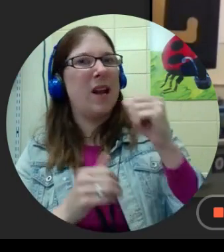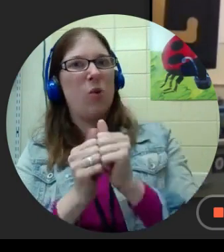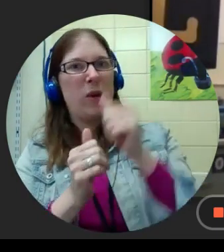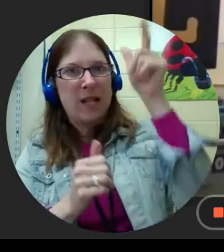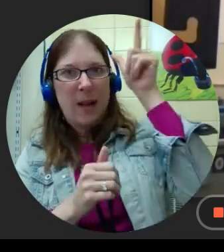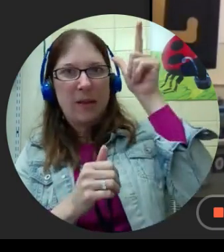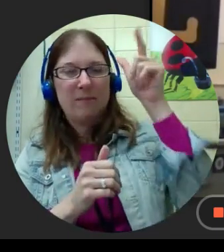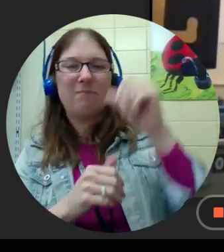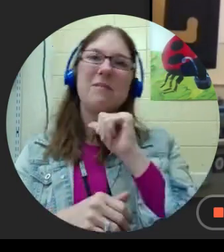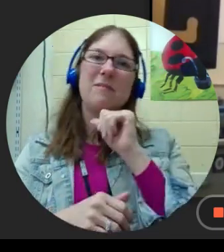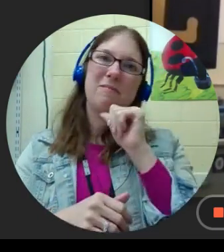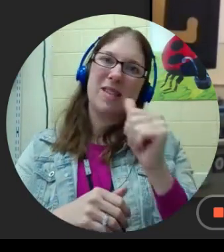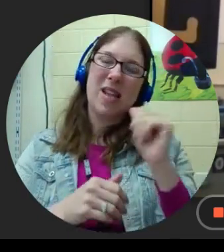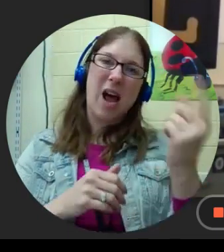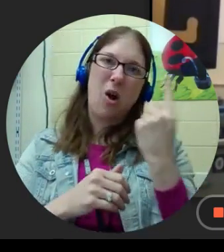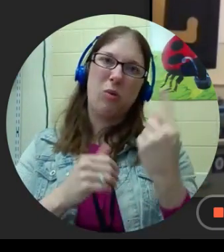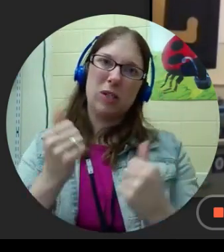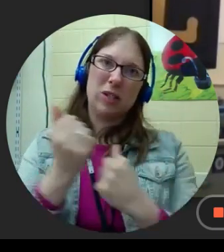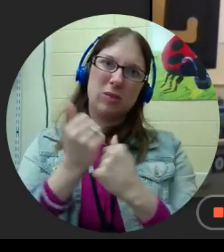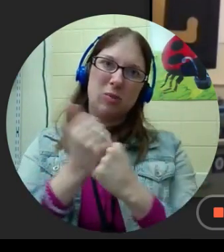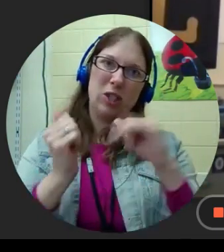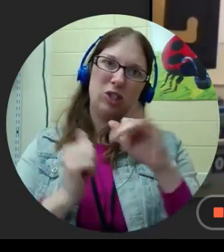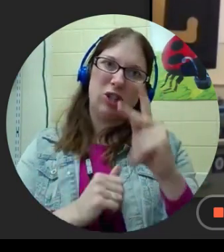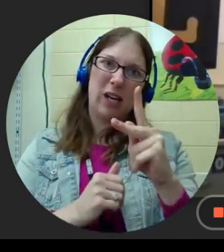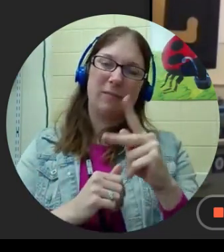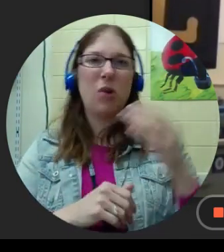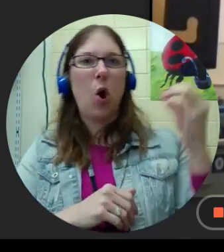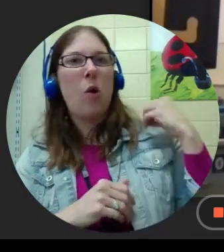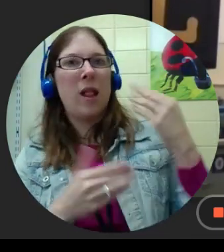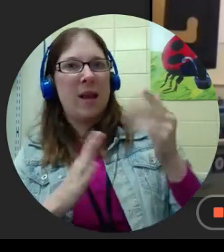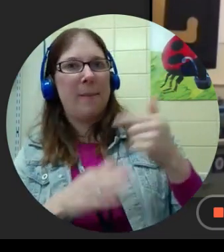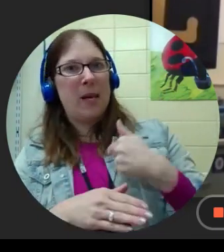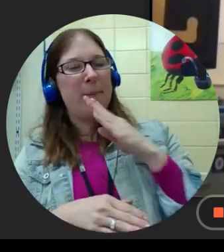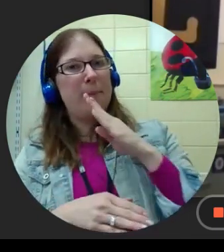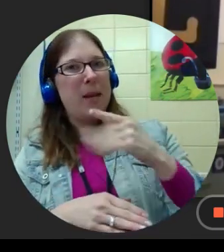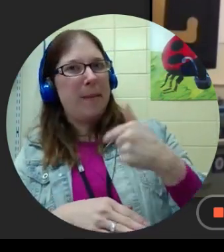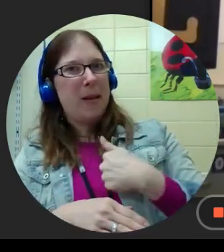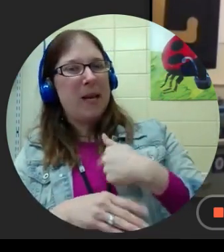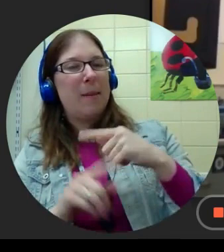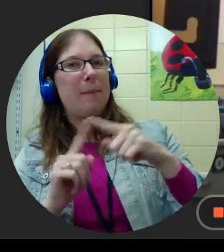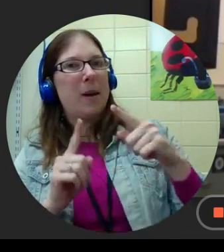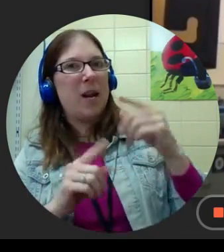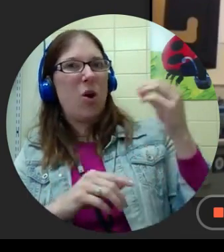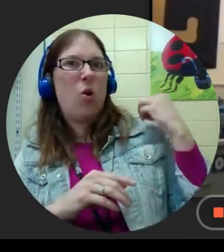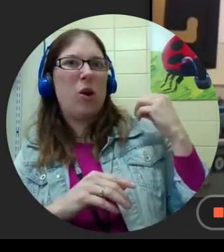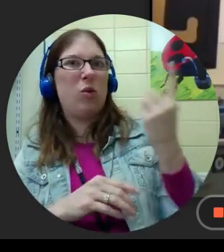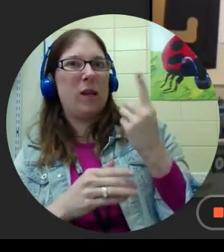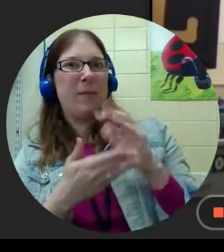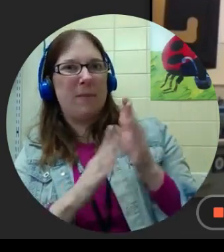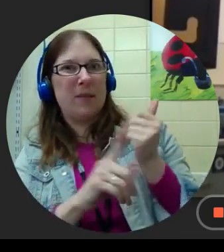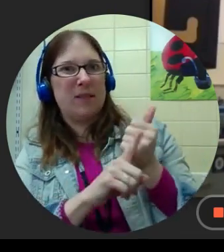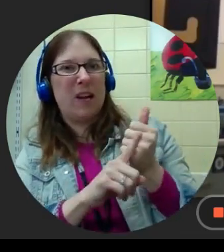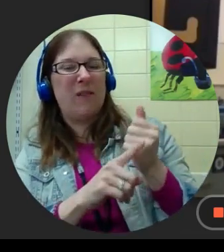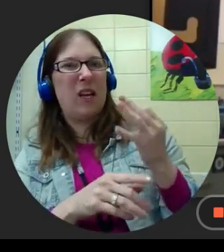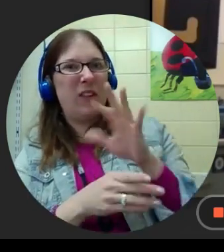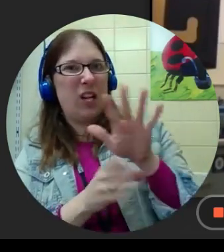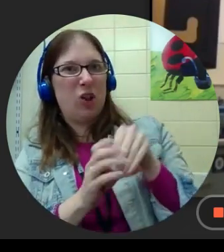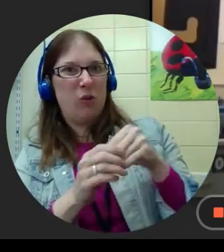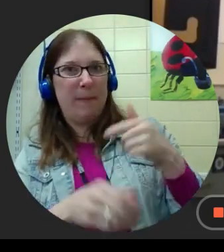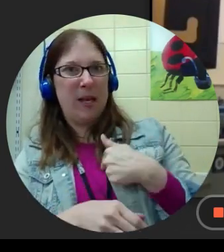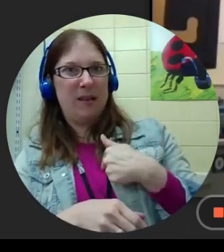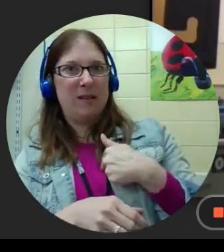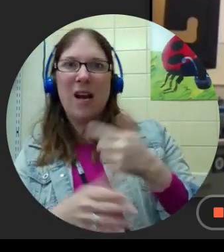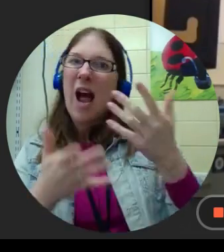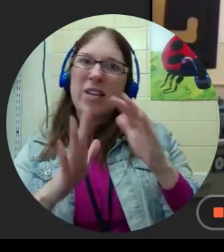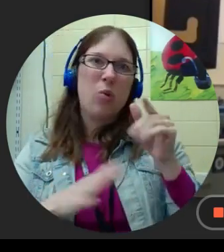Jack's side. Owen had let me be me, but I only wanted Owen to be himself if it included me. I didn't want him